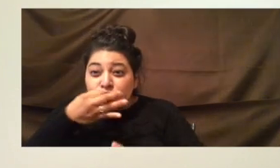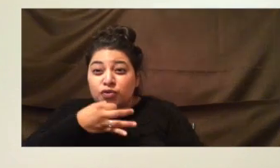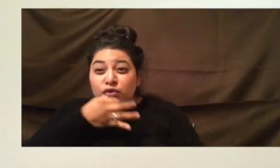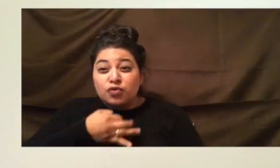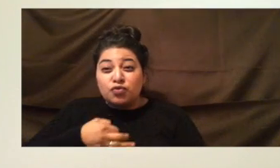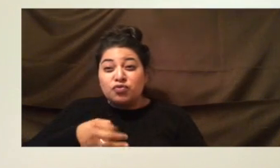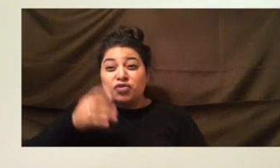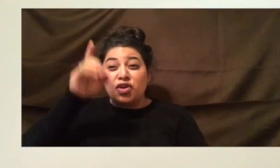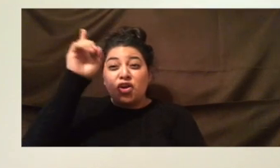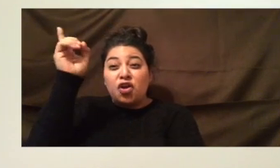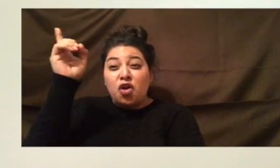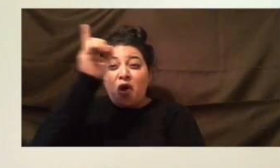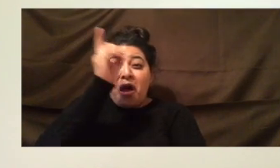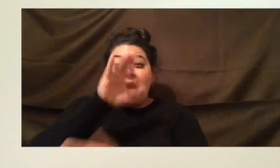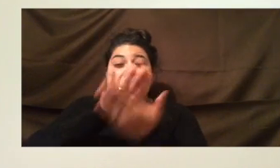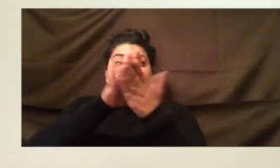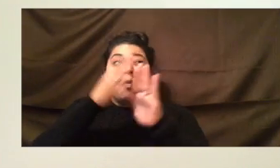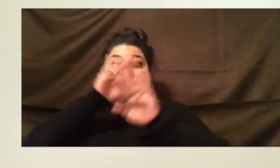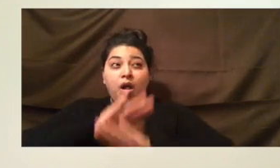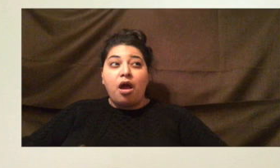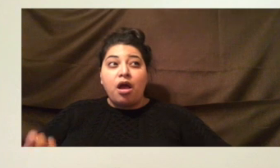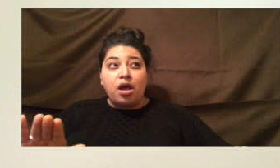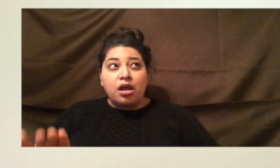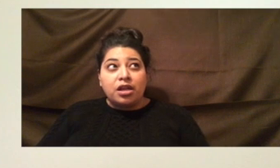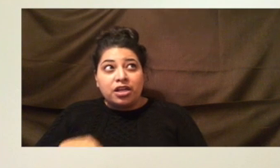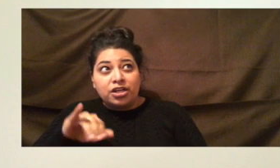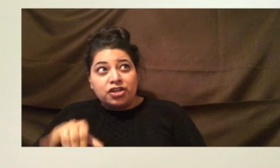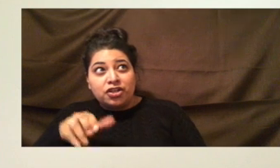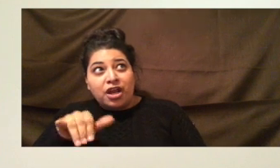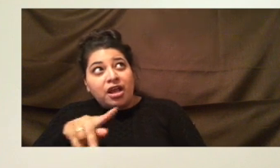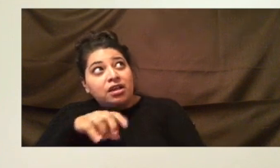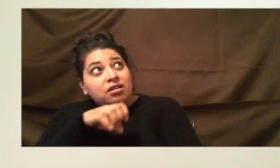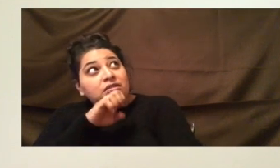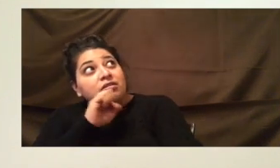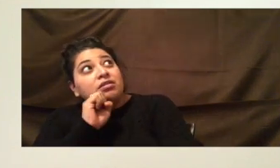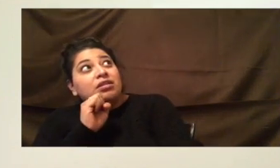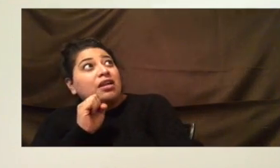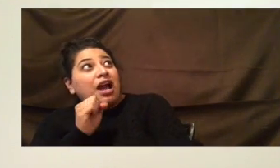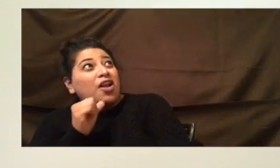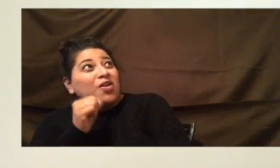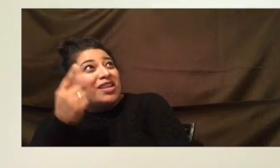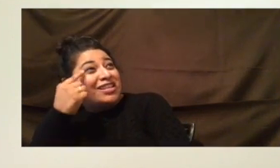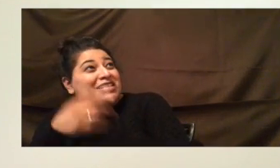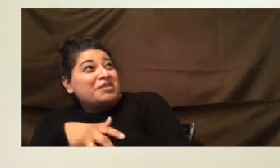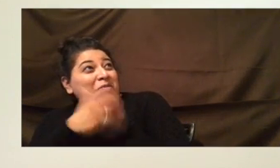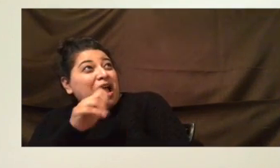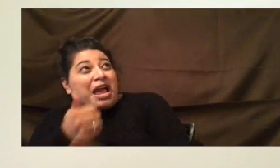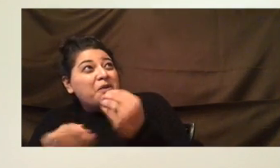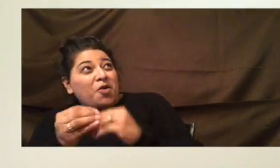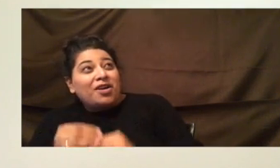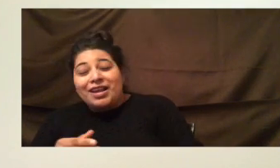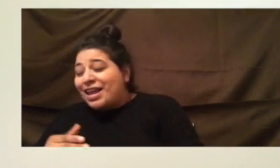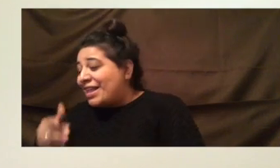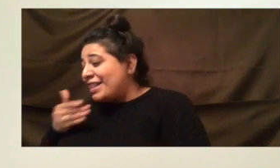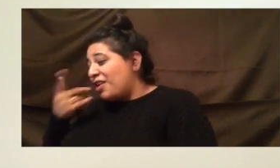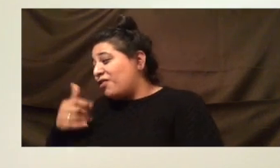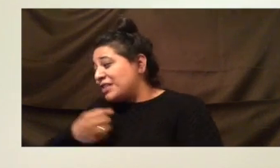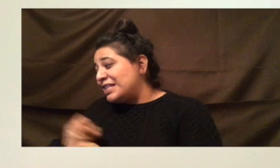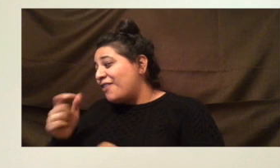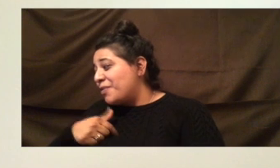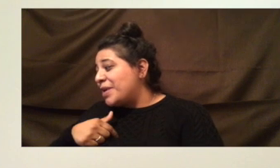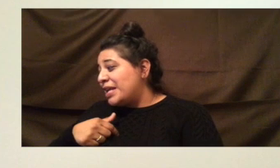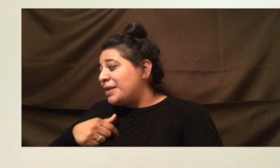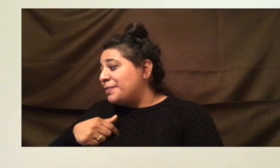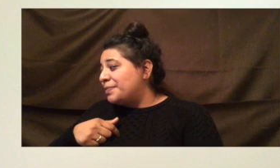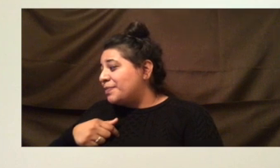Soon the dinosaur grew quiet. Jack raised his head. I don't think she's mad anymore, he said. Thanks for saving me, Jack, said